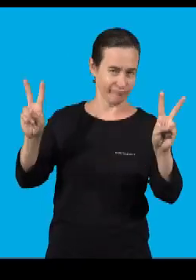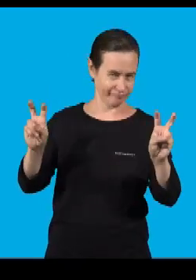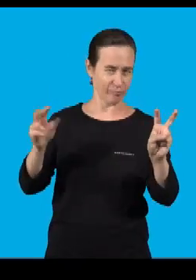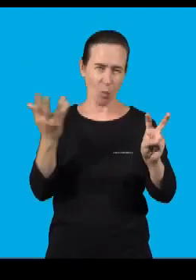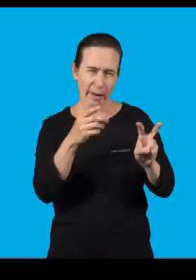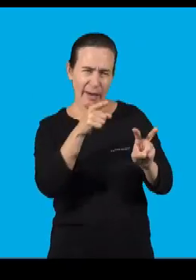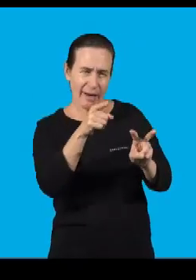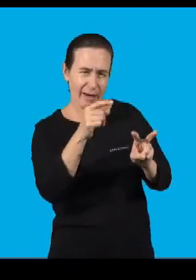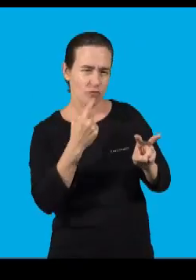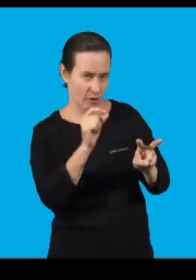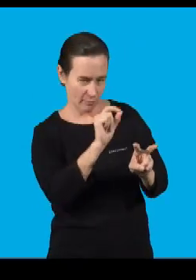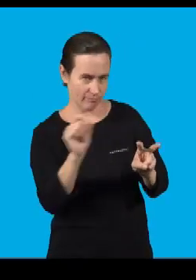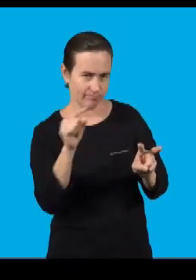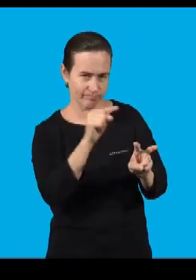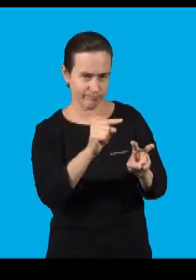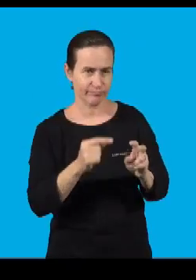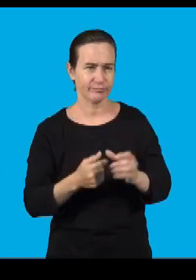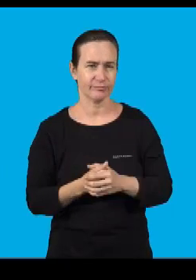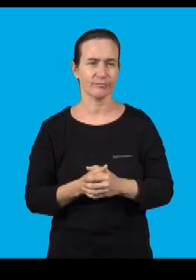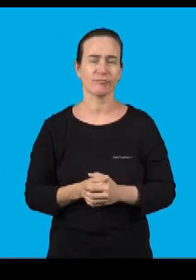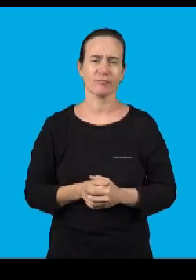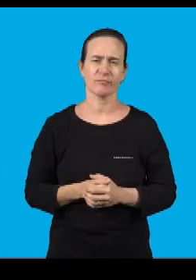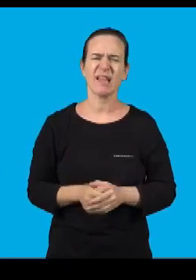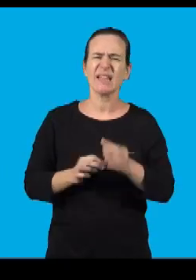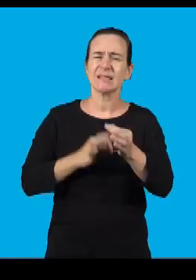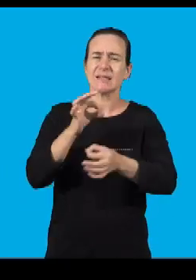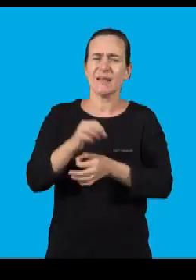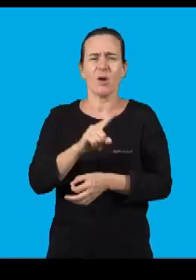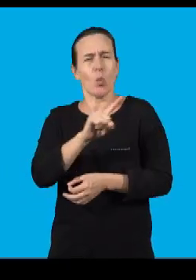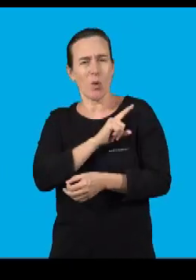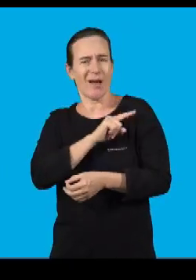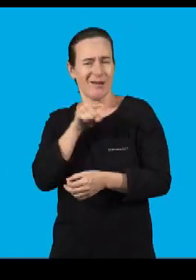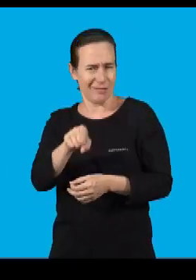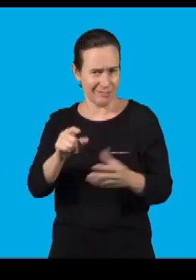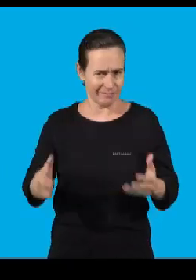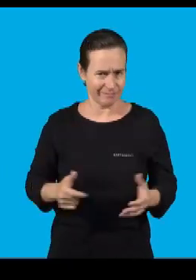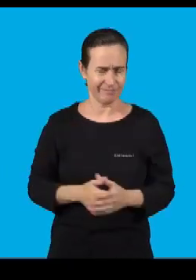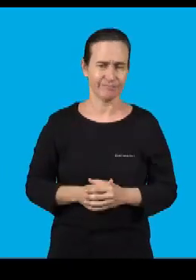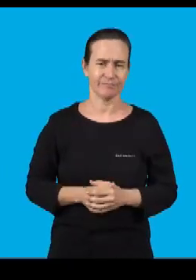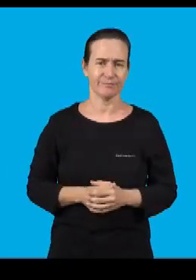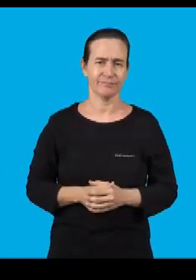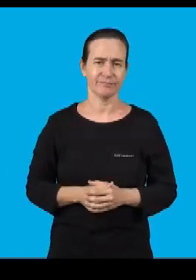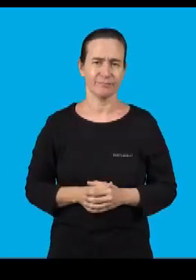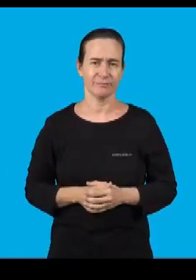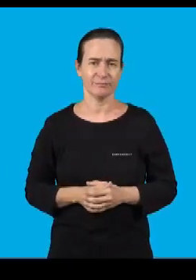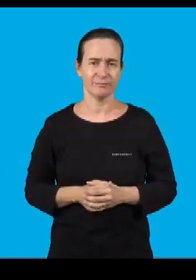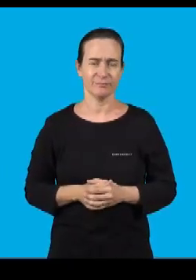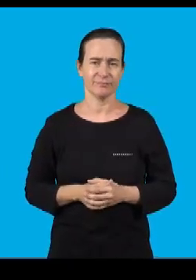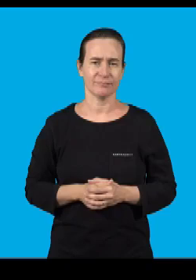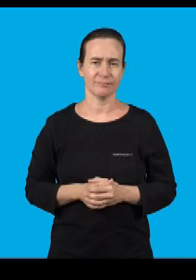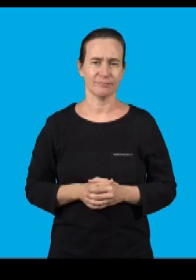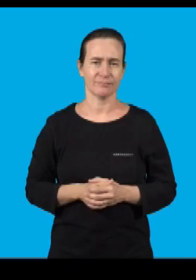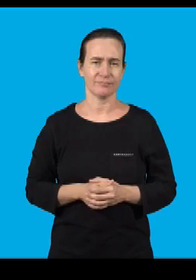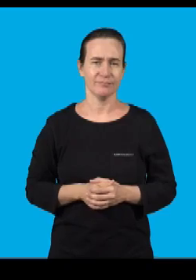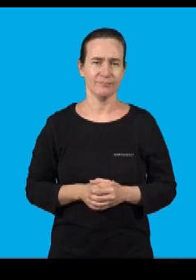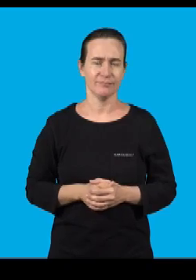ourselves there quickly. Okay? So, explain why this has happened. Okay? Now,